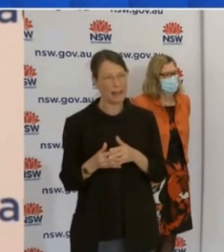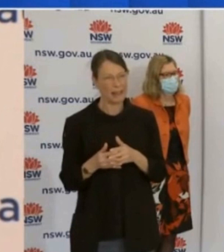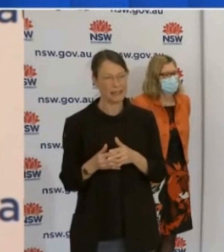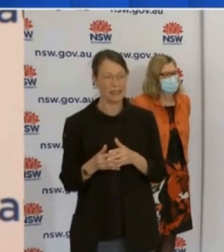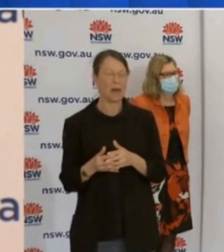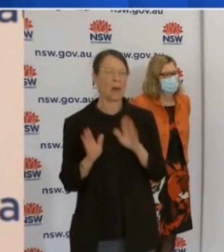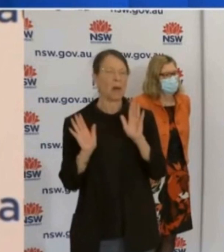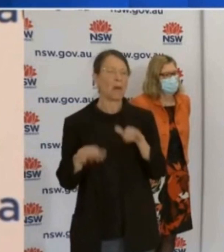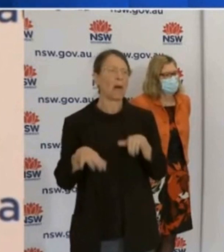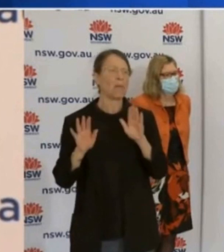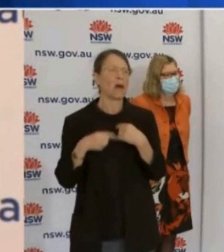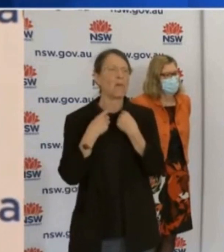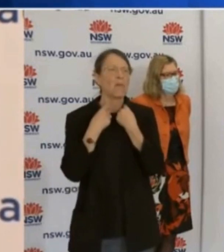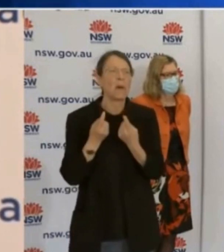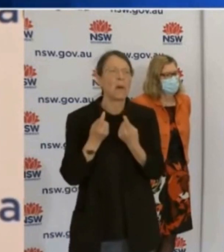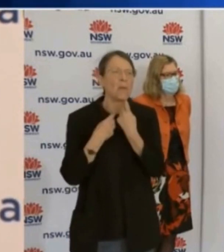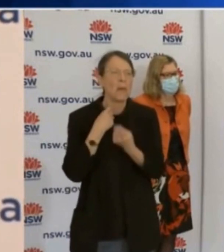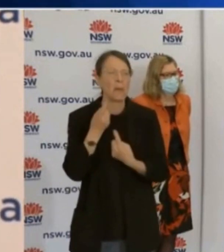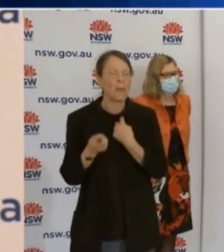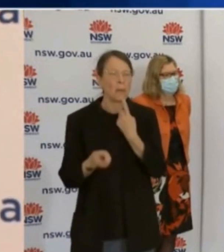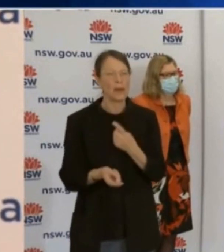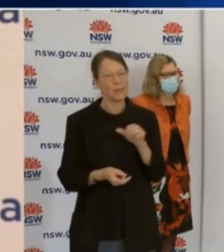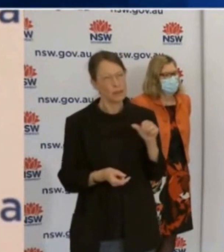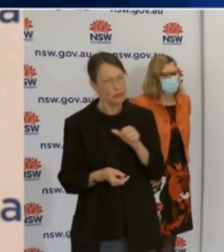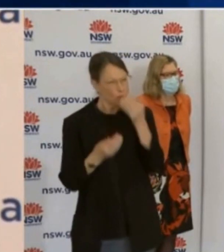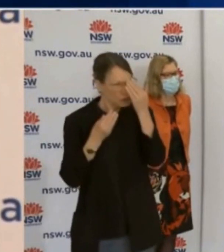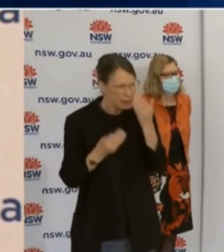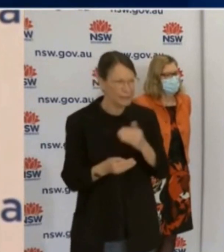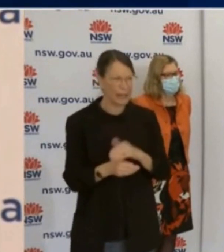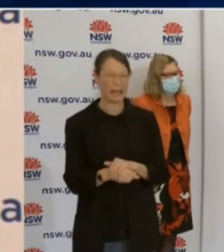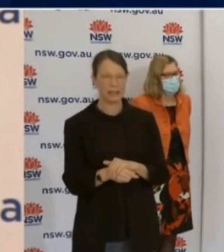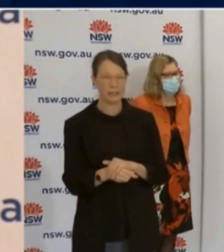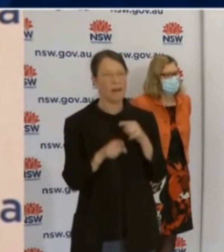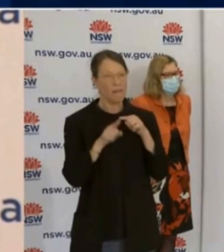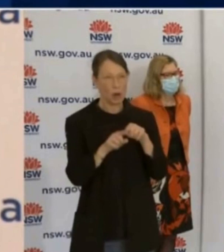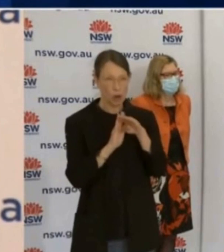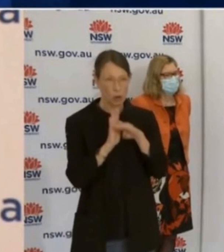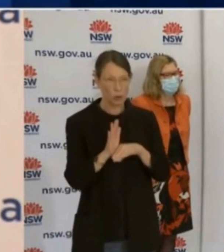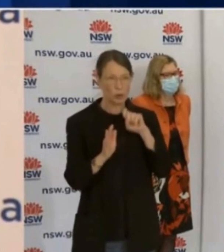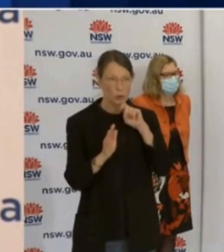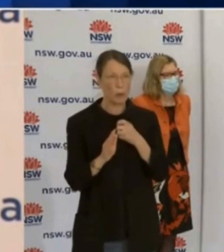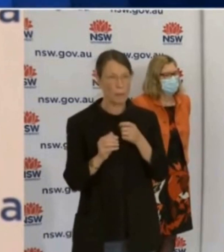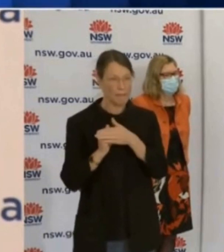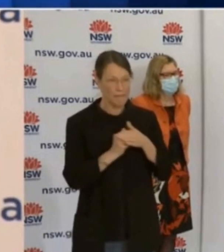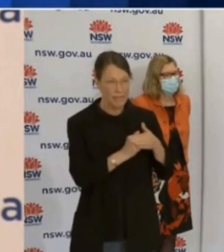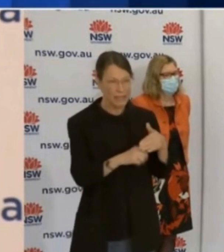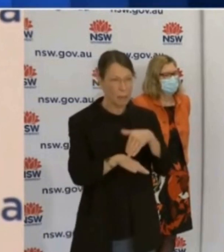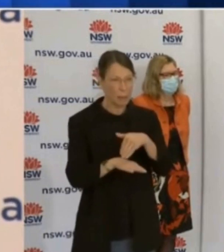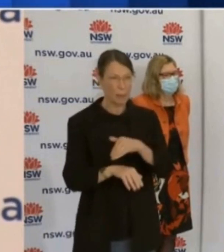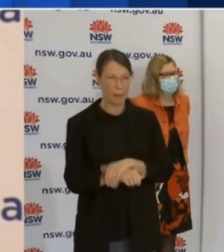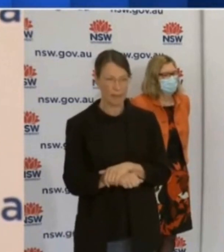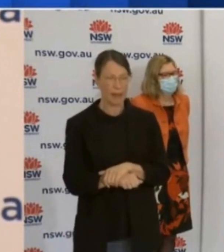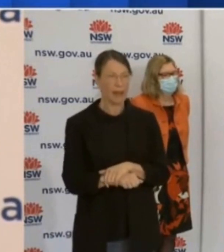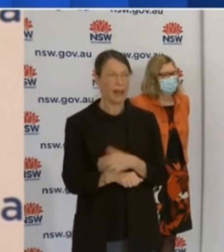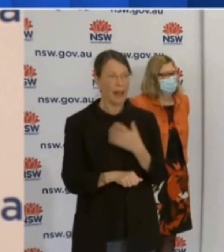and have an element of decency towards the rest of the community, we would sort this problem out. The laws are there, just comply with them